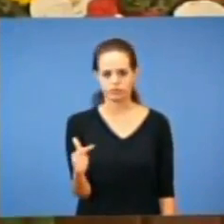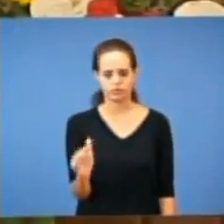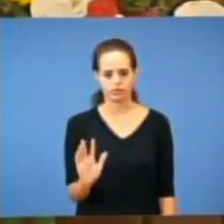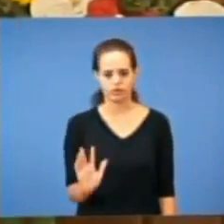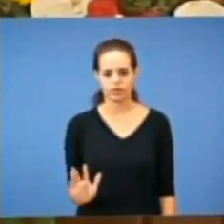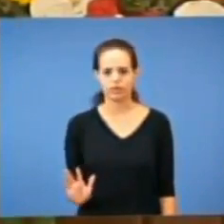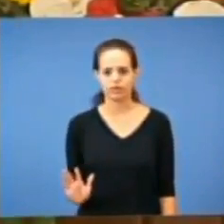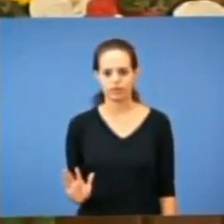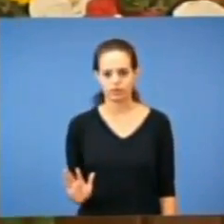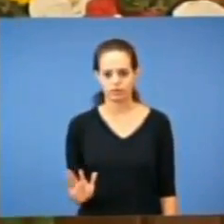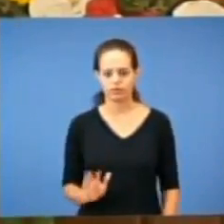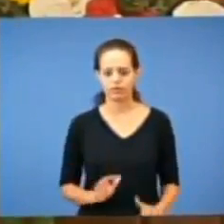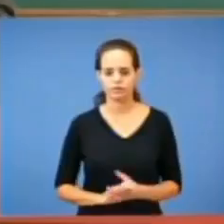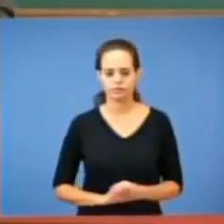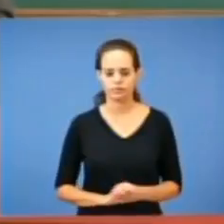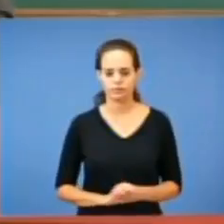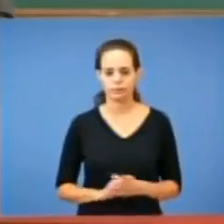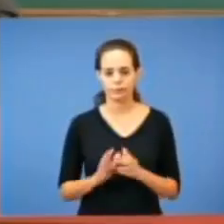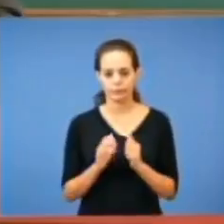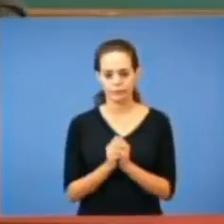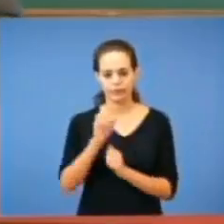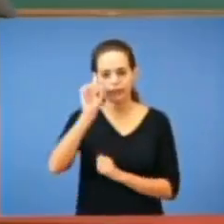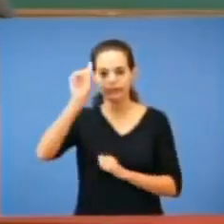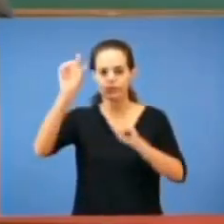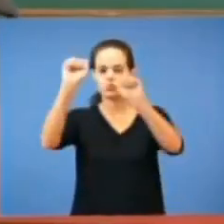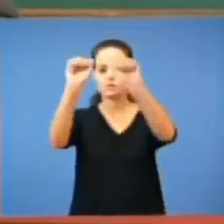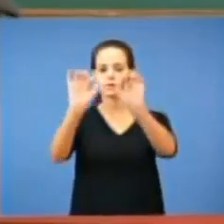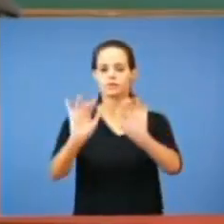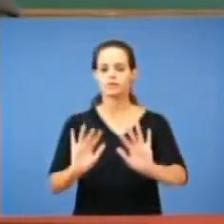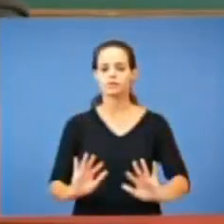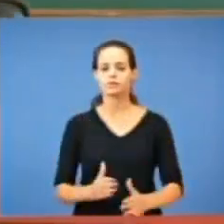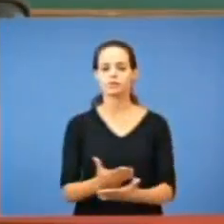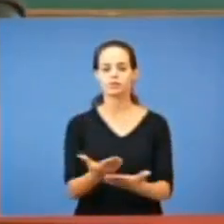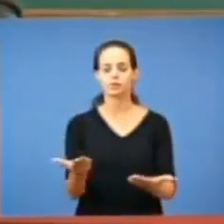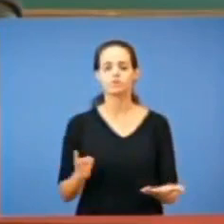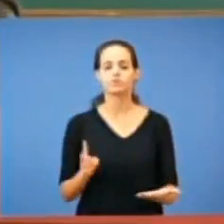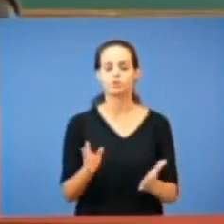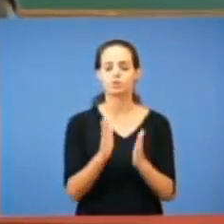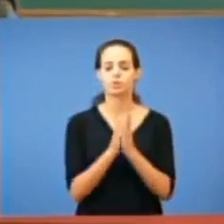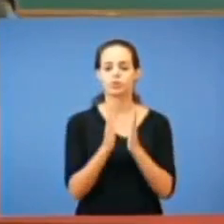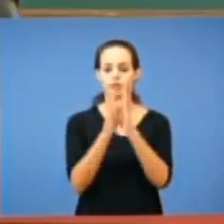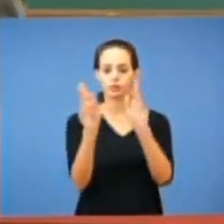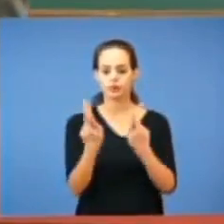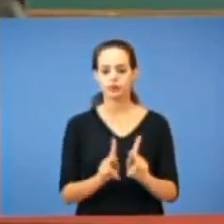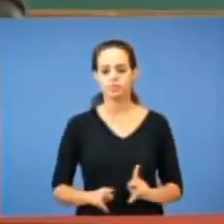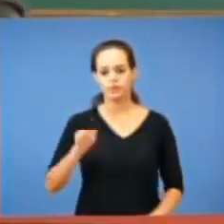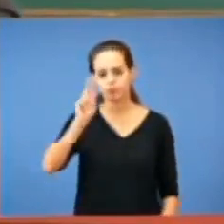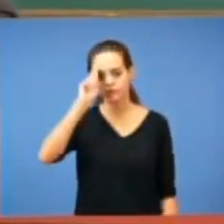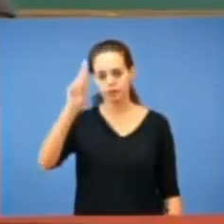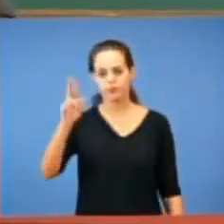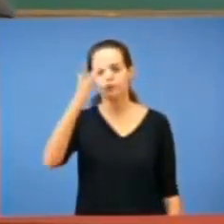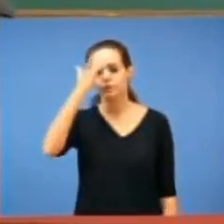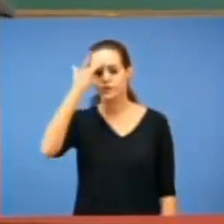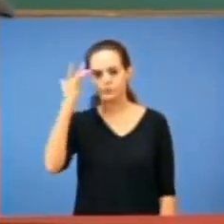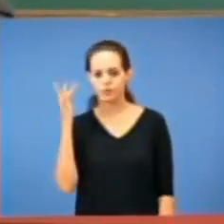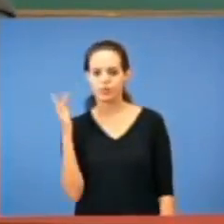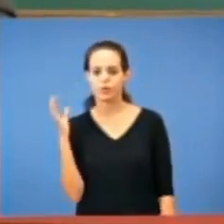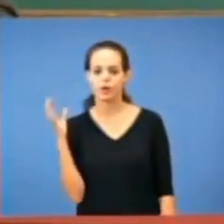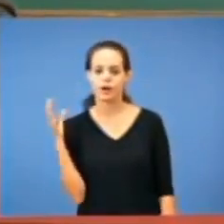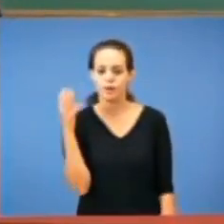women's meeting. We're going to continue here. God bless you. Pray for us. Peace of the Lord. Who are